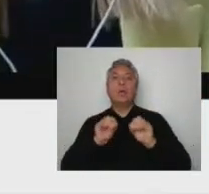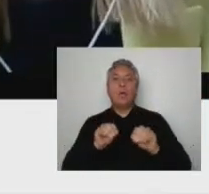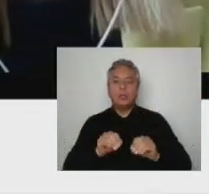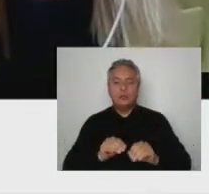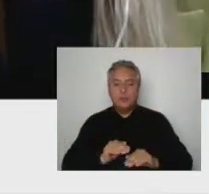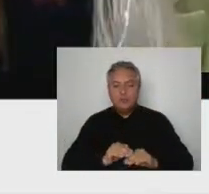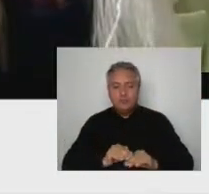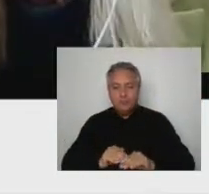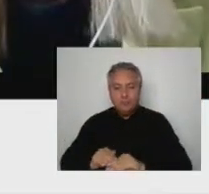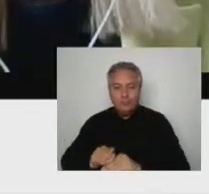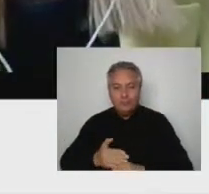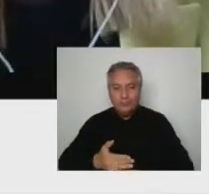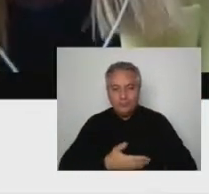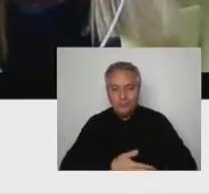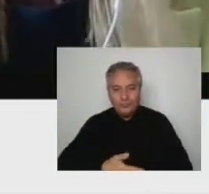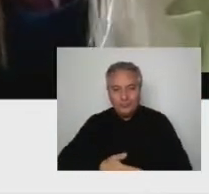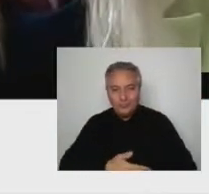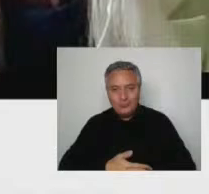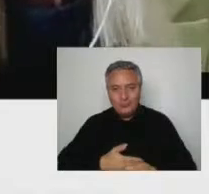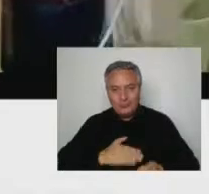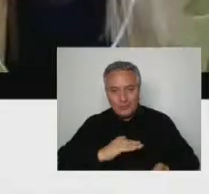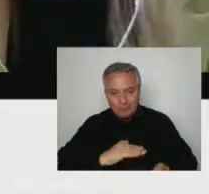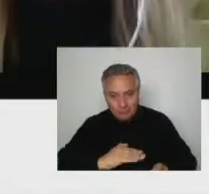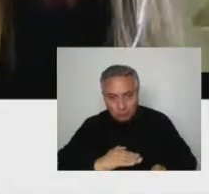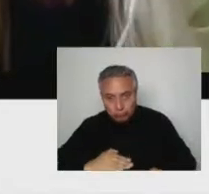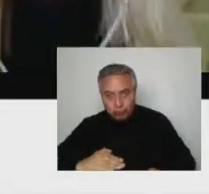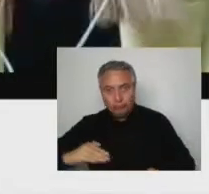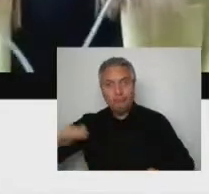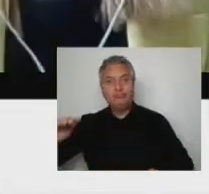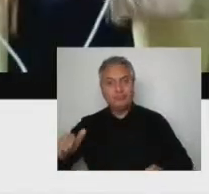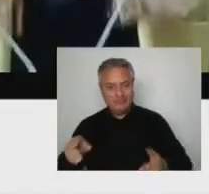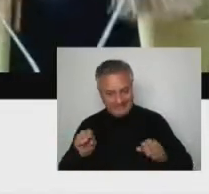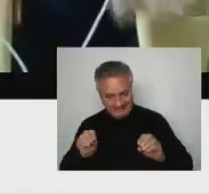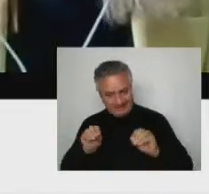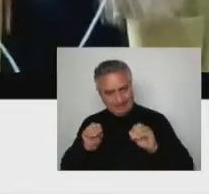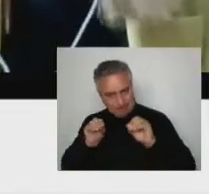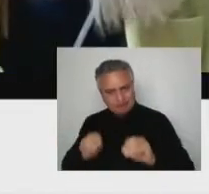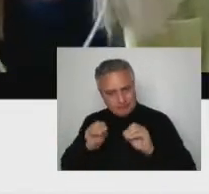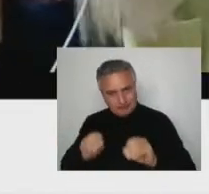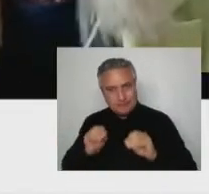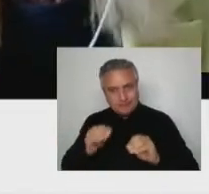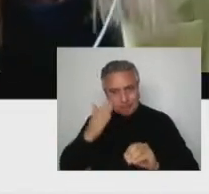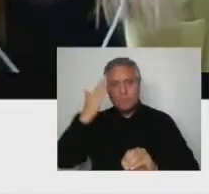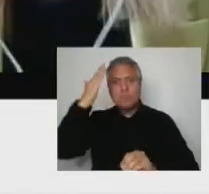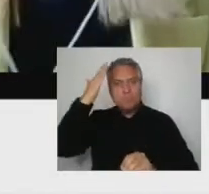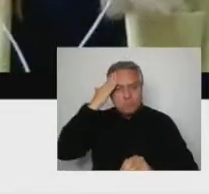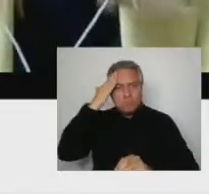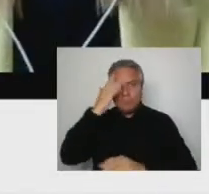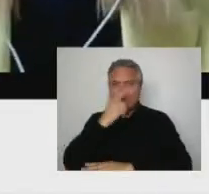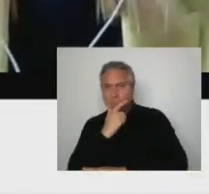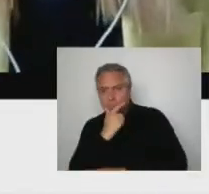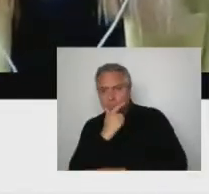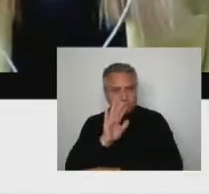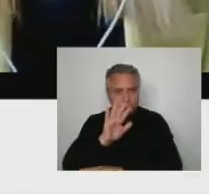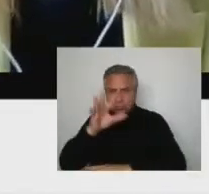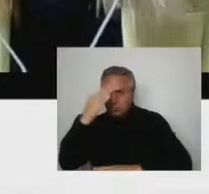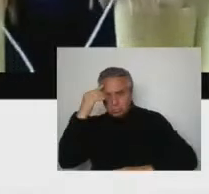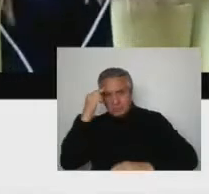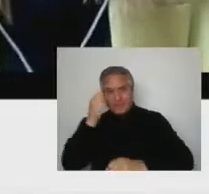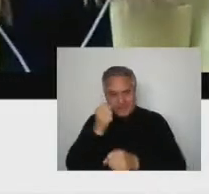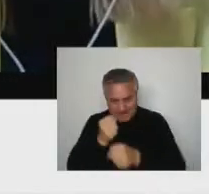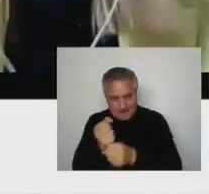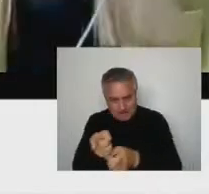As from preschool education, to teach critical and